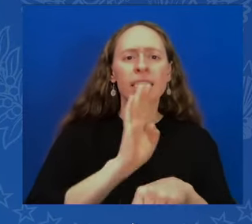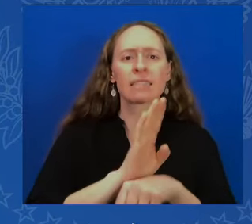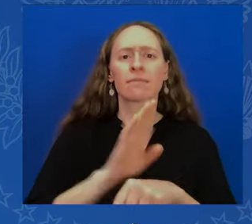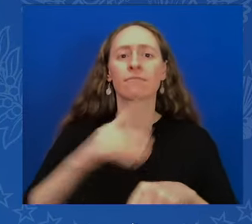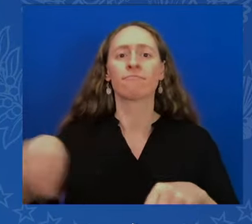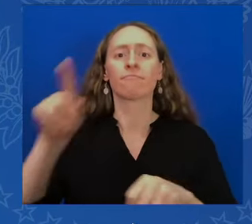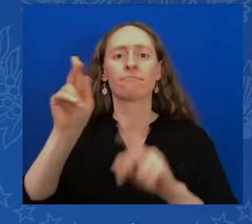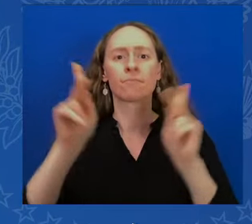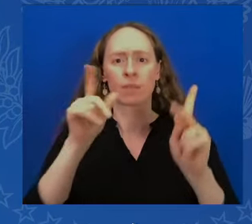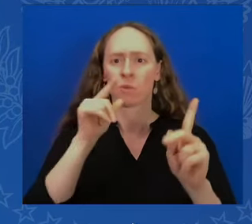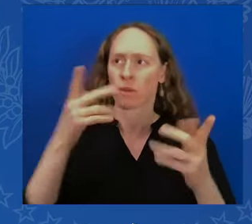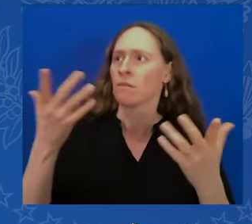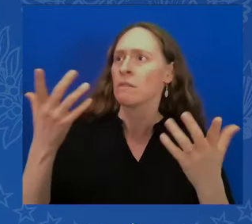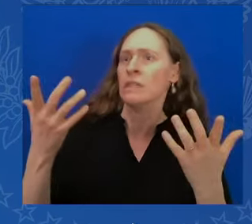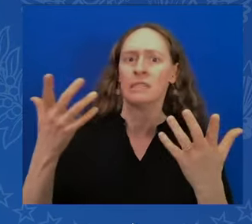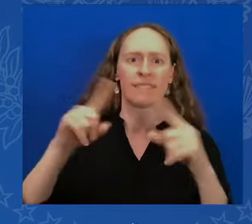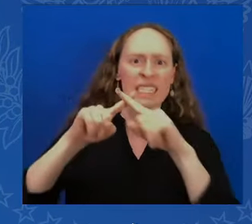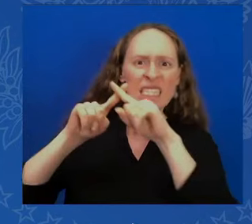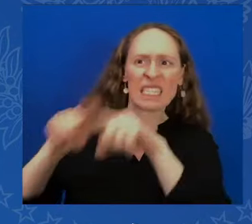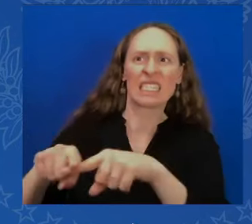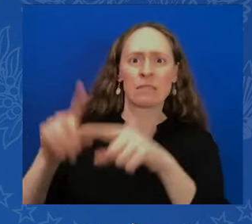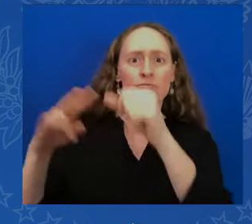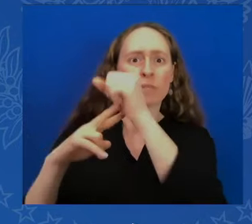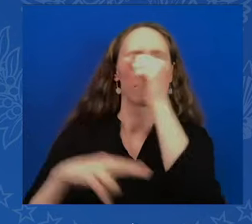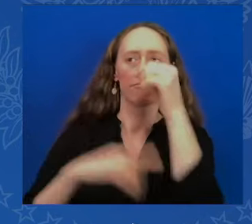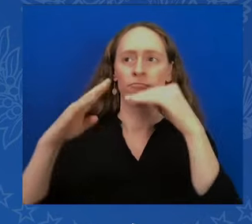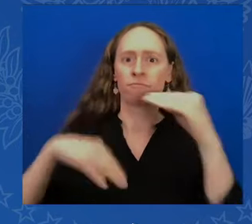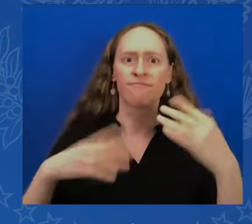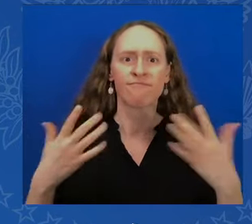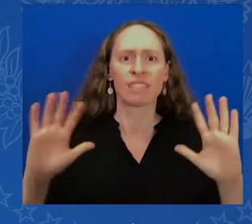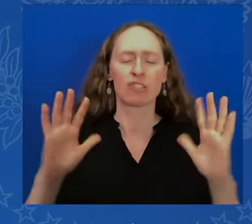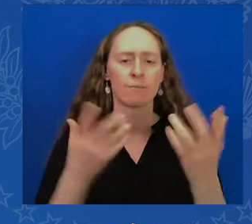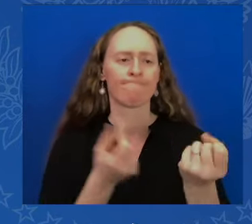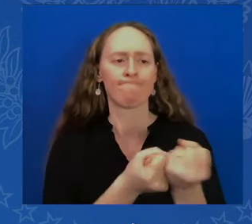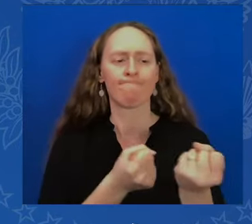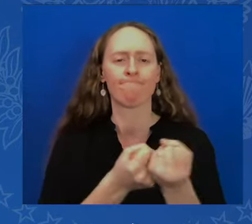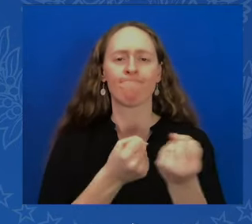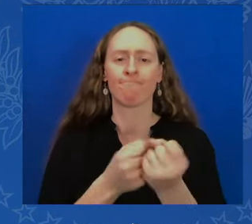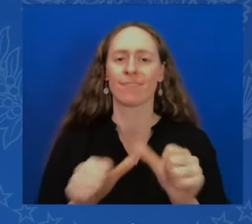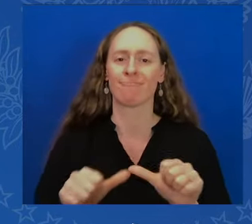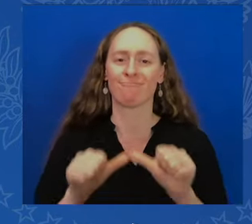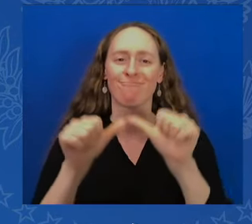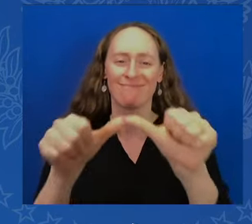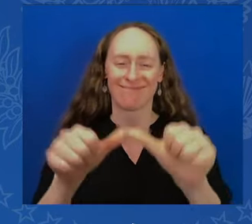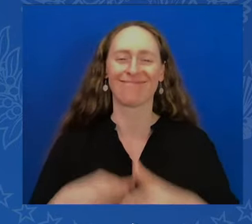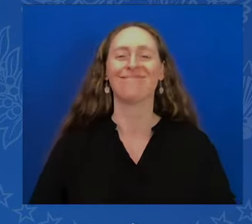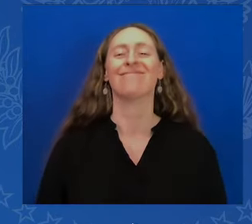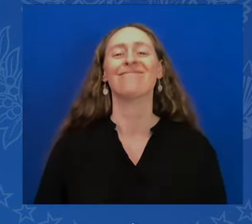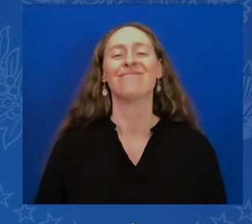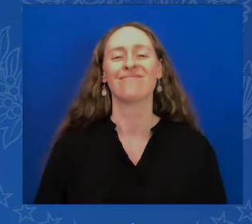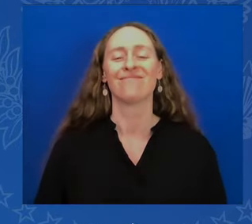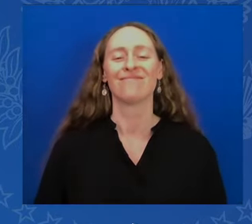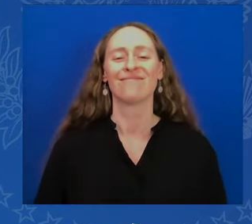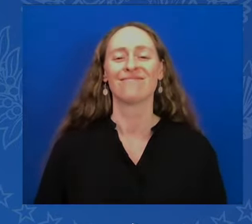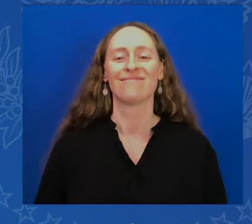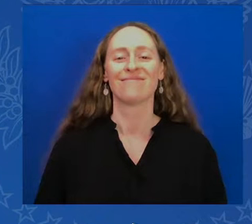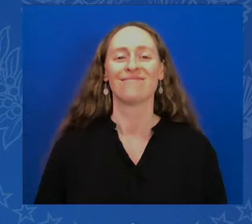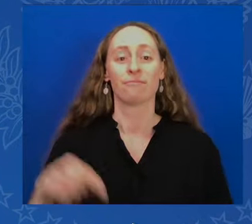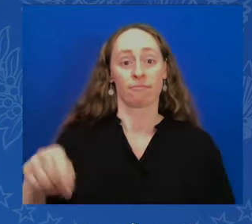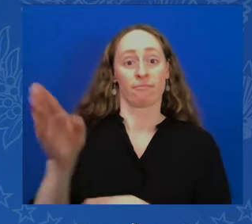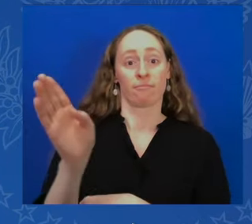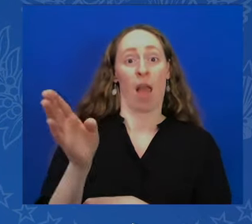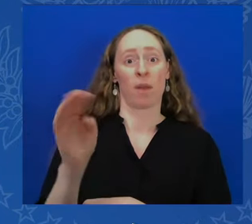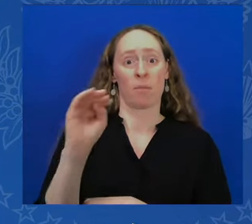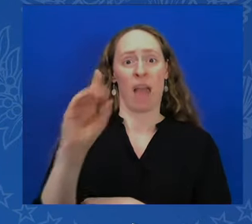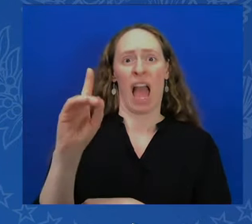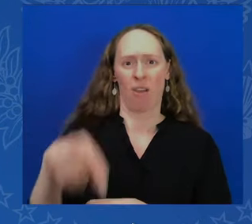Now, I know our state's largest city is being tested right now, but Baltimore has been tested before. We get knocked down,